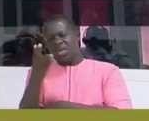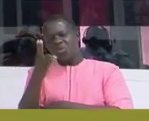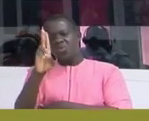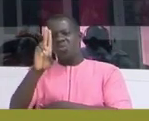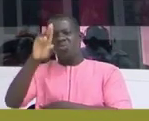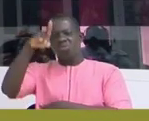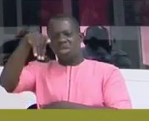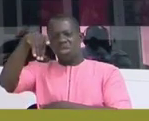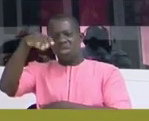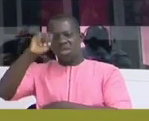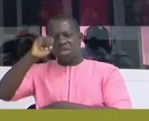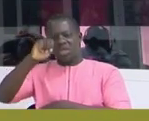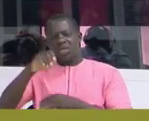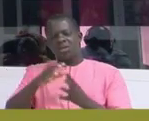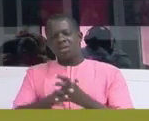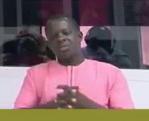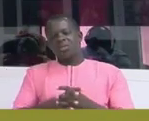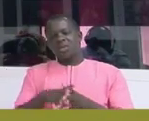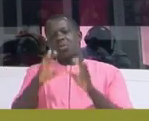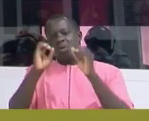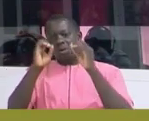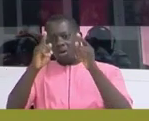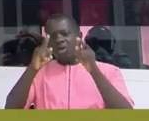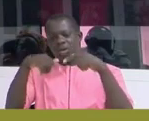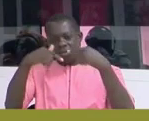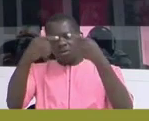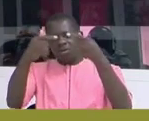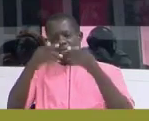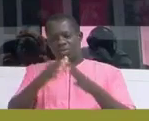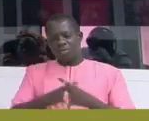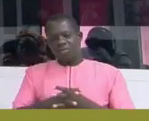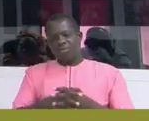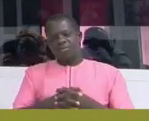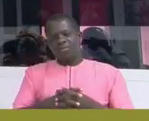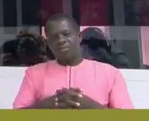was Okay. All right. Proceed, please.